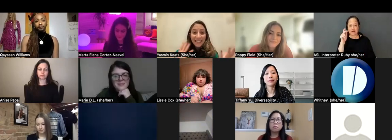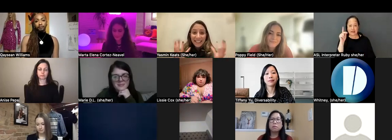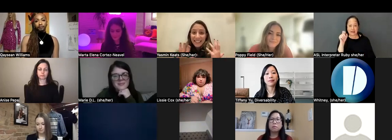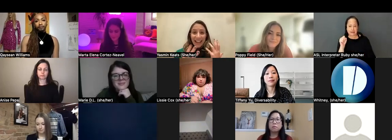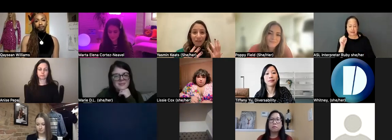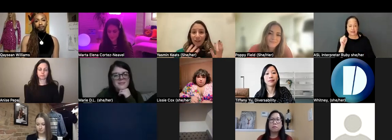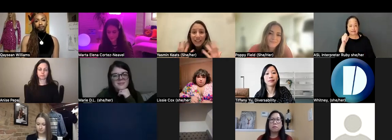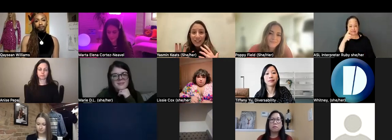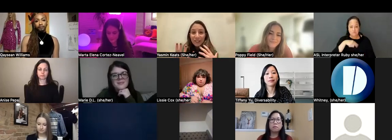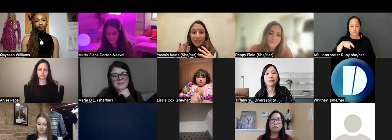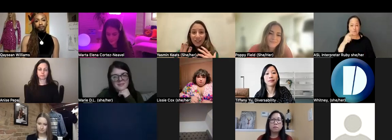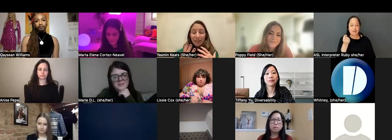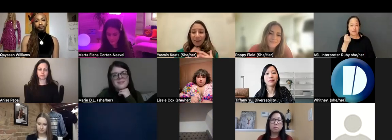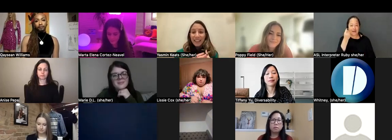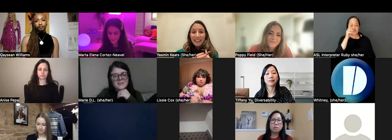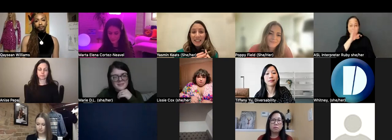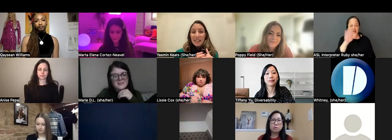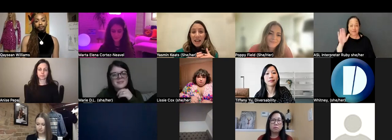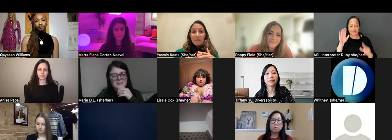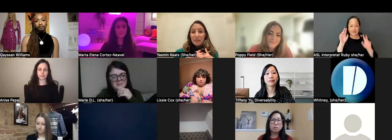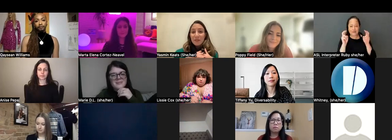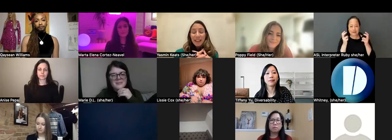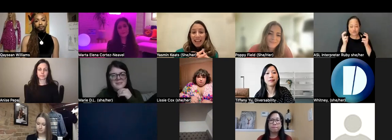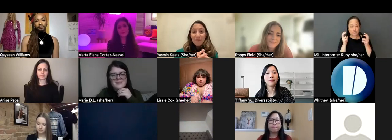us to understand what are the issues so that we can